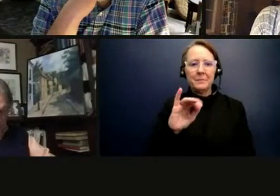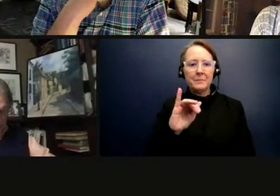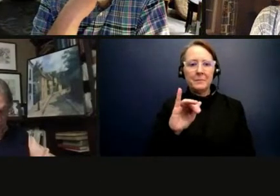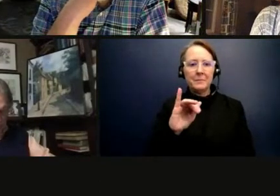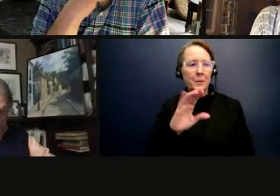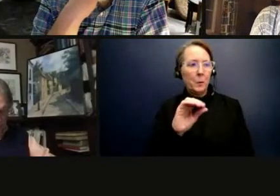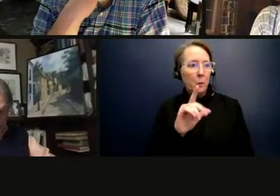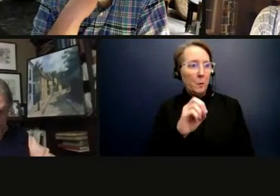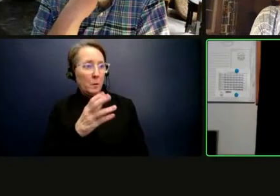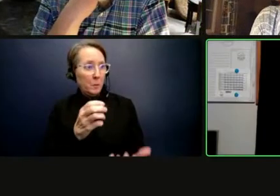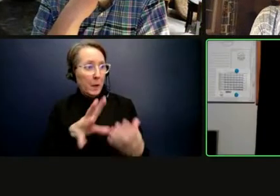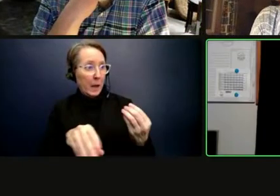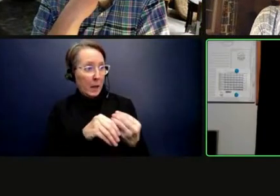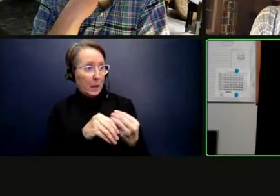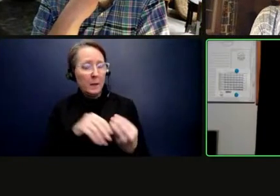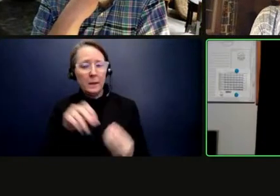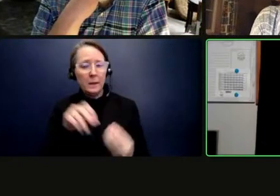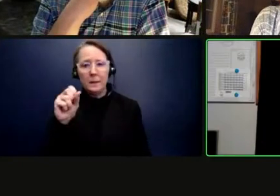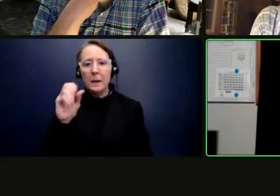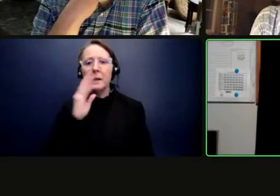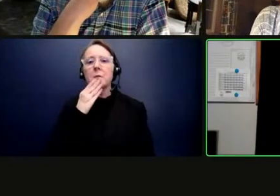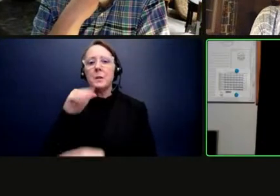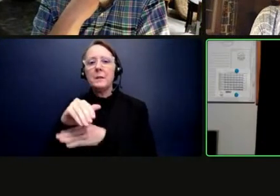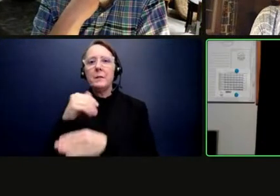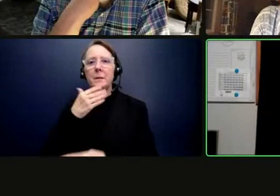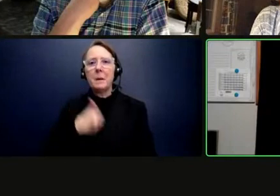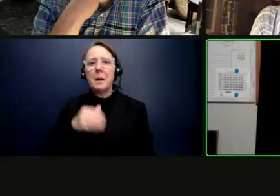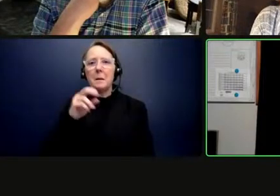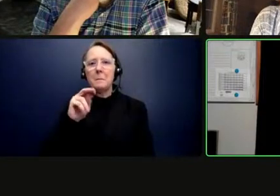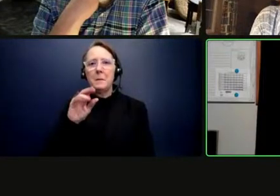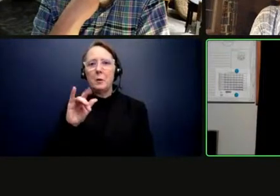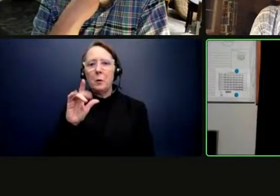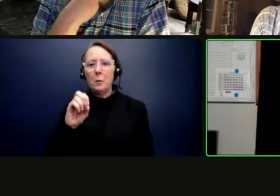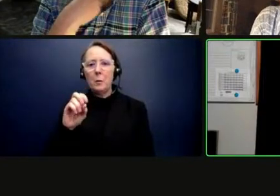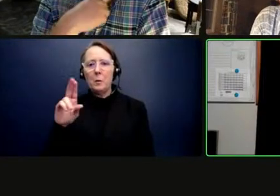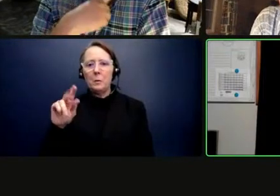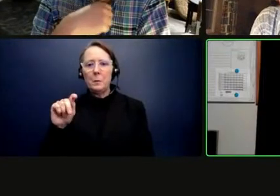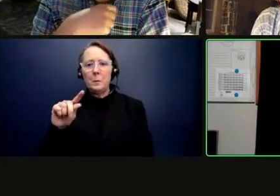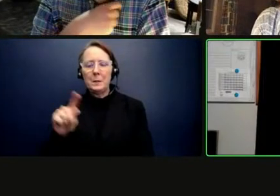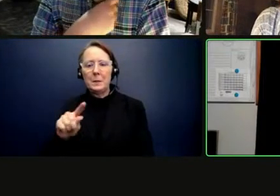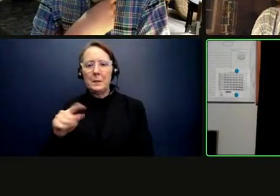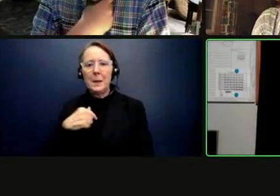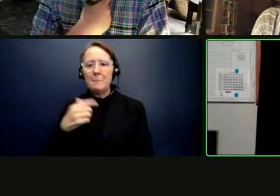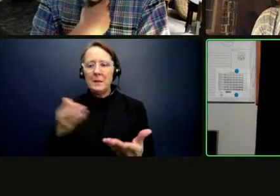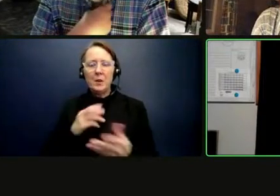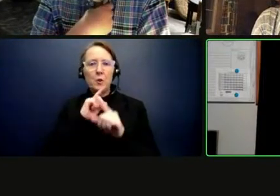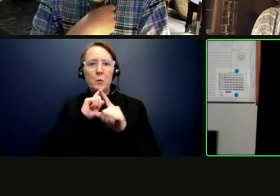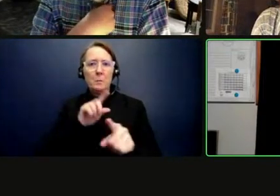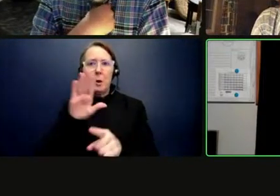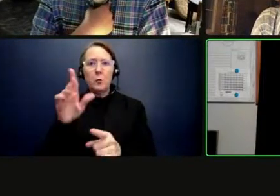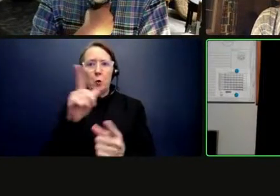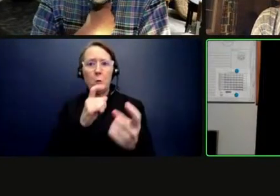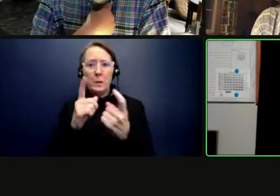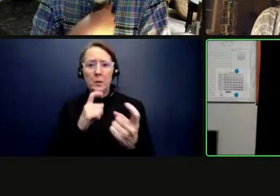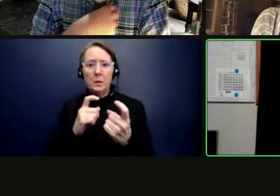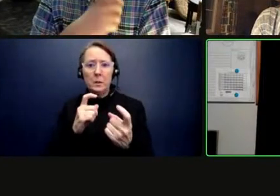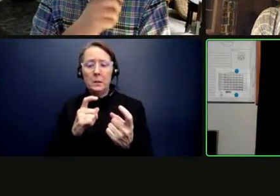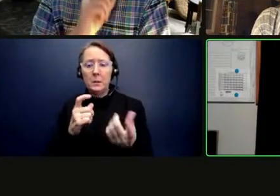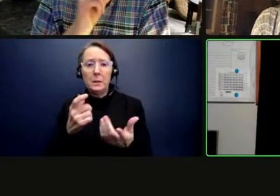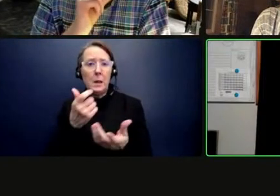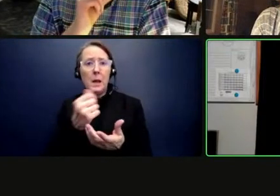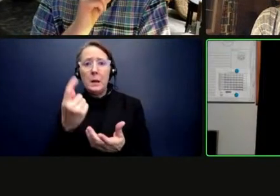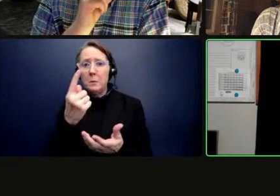Good evening, I'm Nicole Yutz. I'm just here to respond to any questions. I know Councillor Stapleton, anybody about the